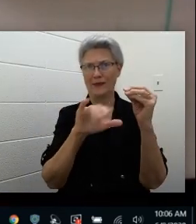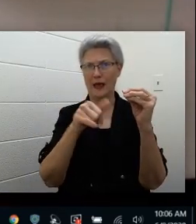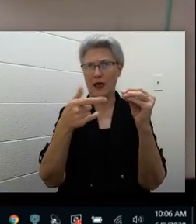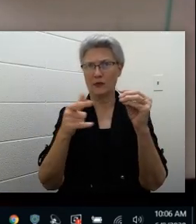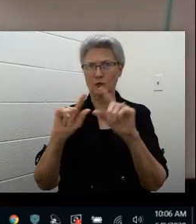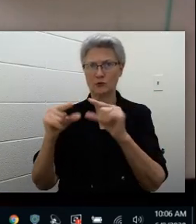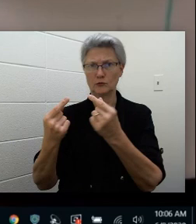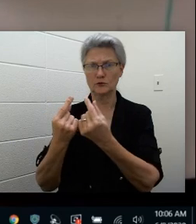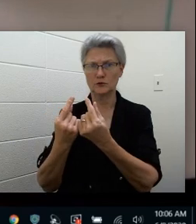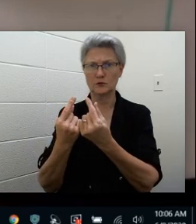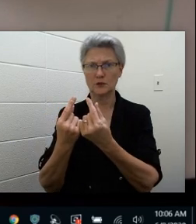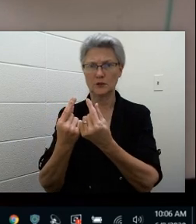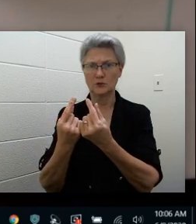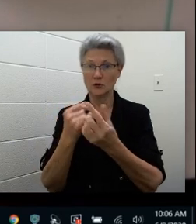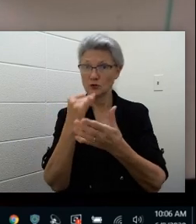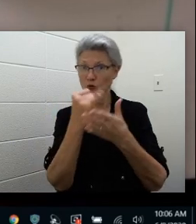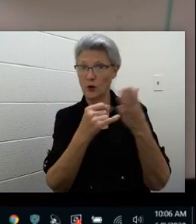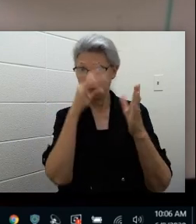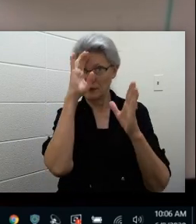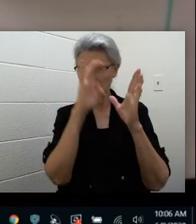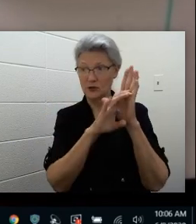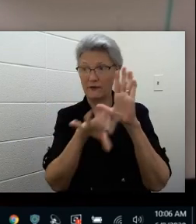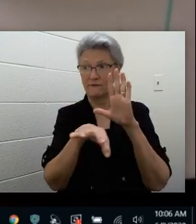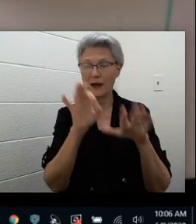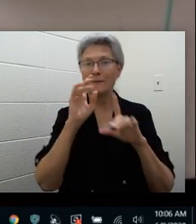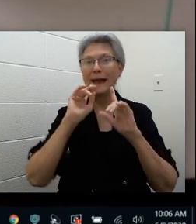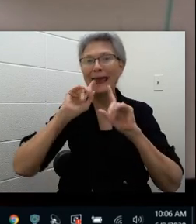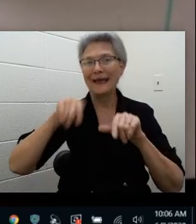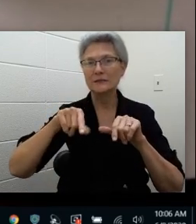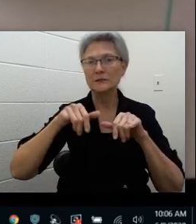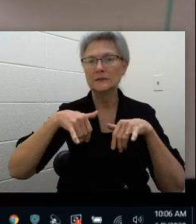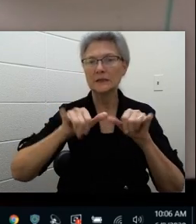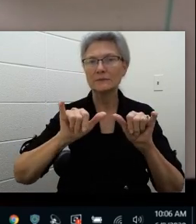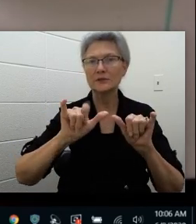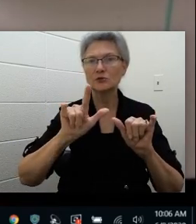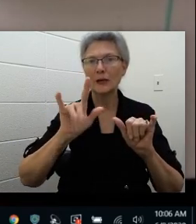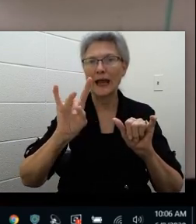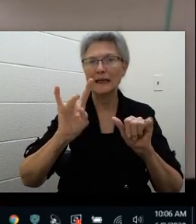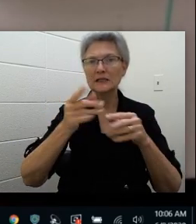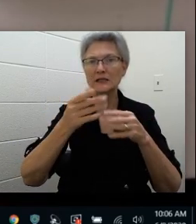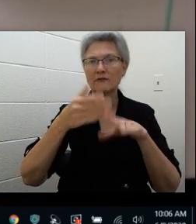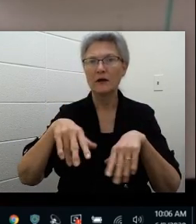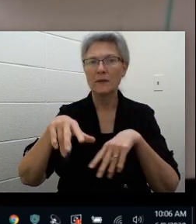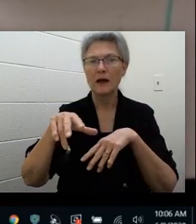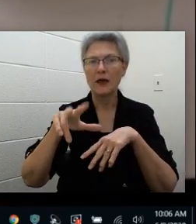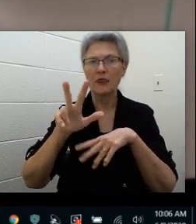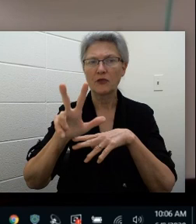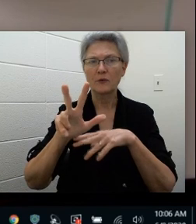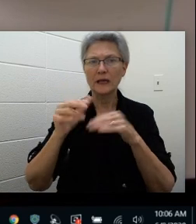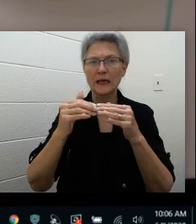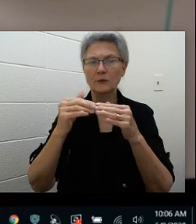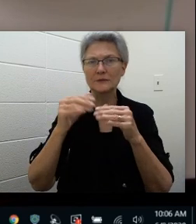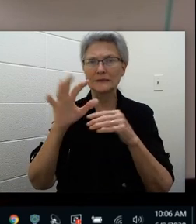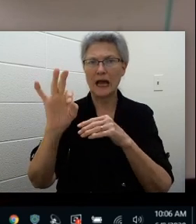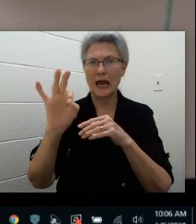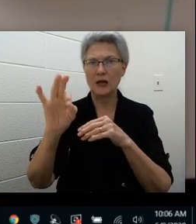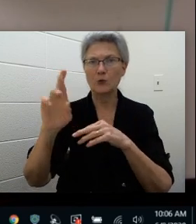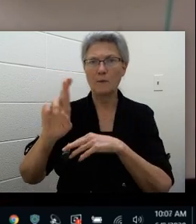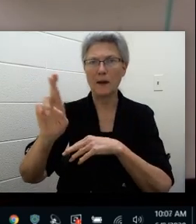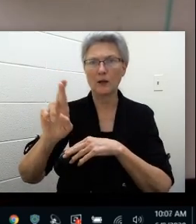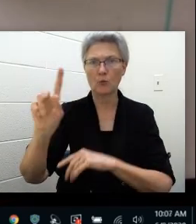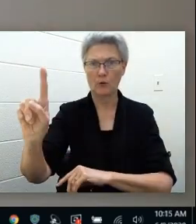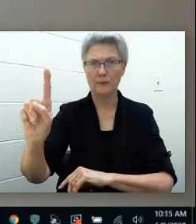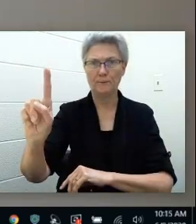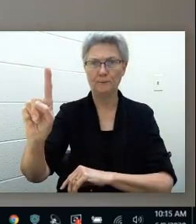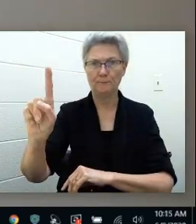others. So even drawing a picture, I can find that my answer would still be 28 divided by 3 is 9 with a remainder